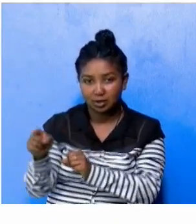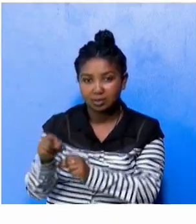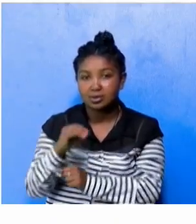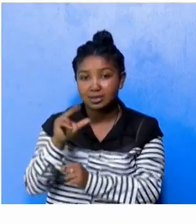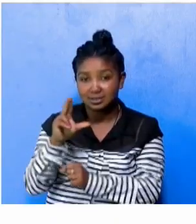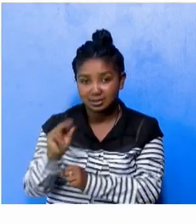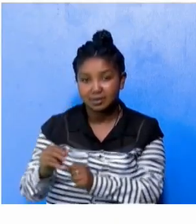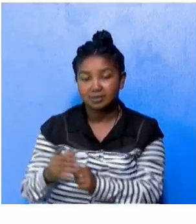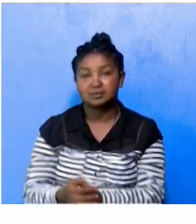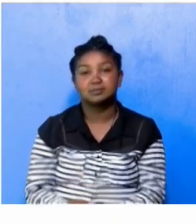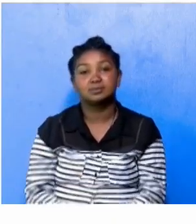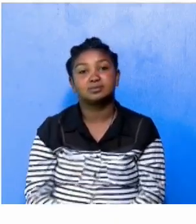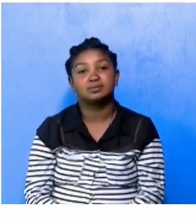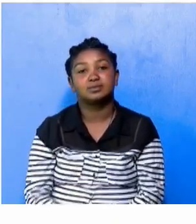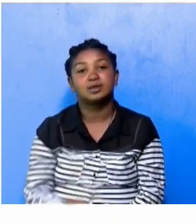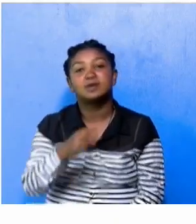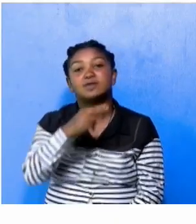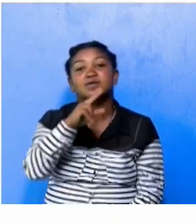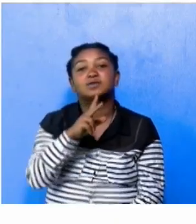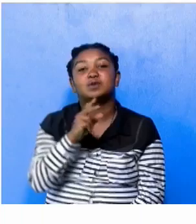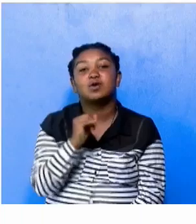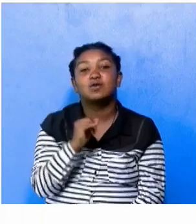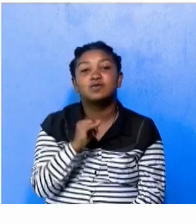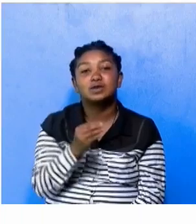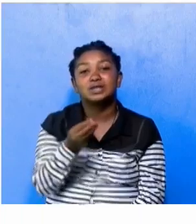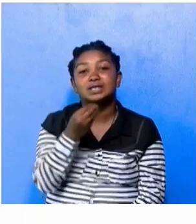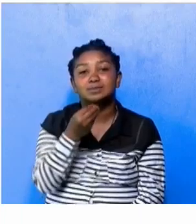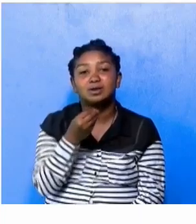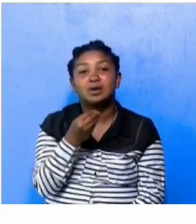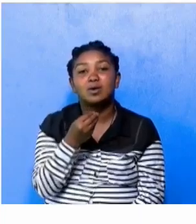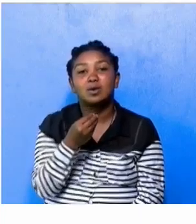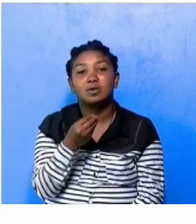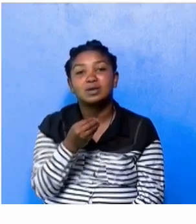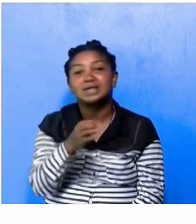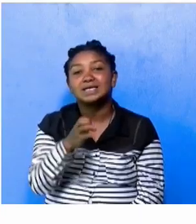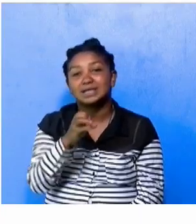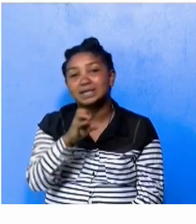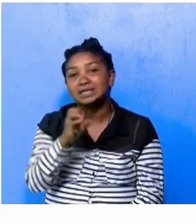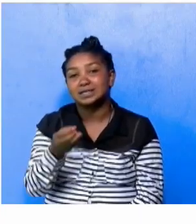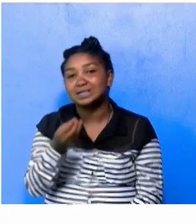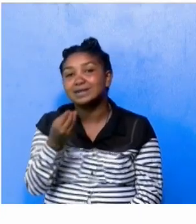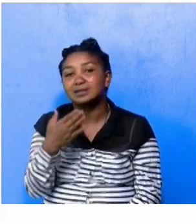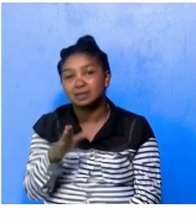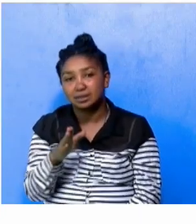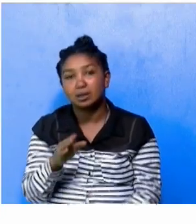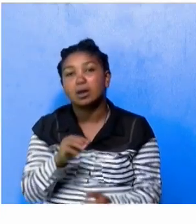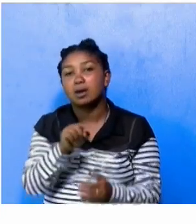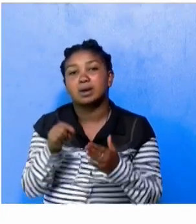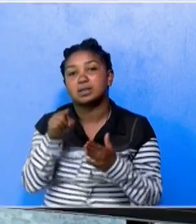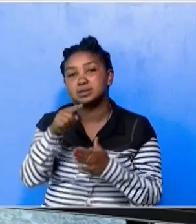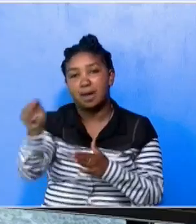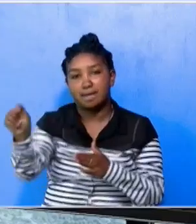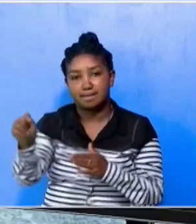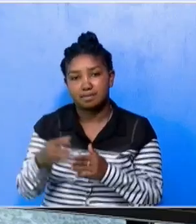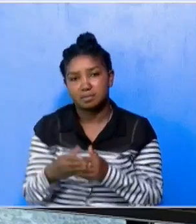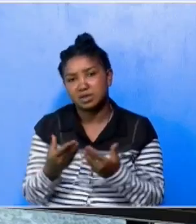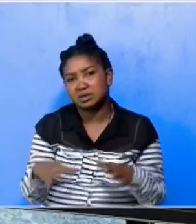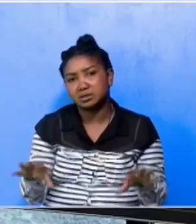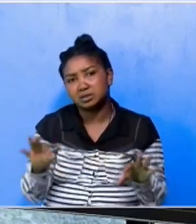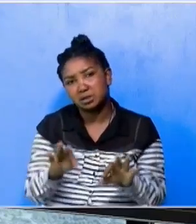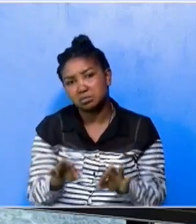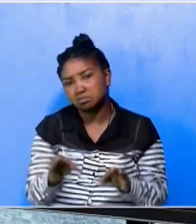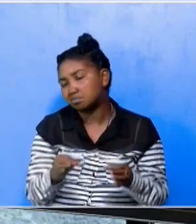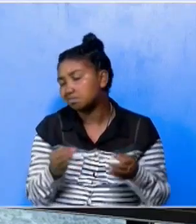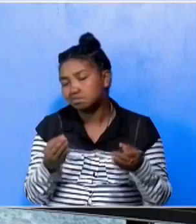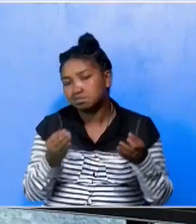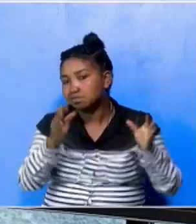not. The verb 3 form of it is what? Eaten by them. If necessary, you